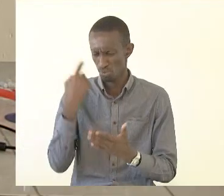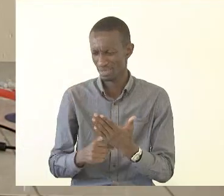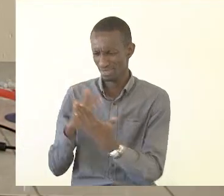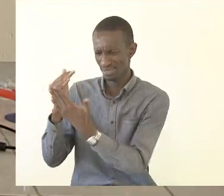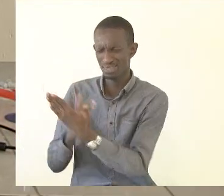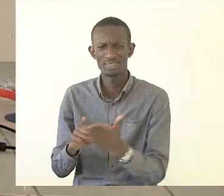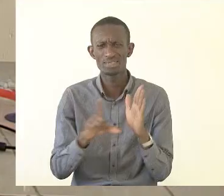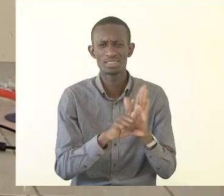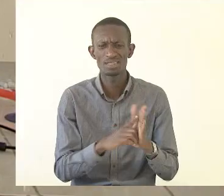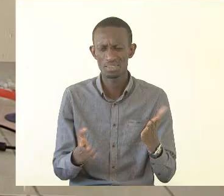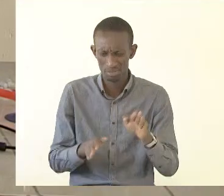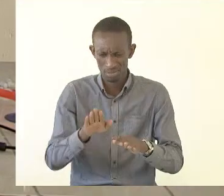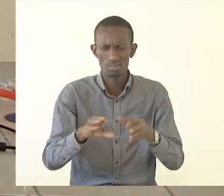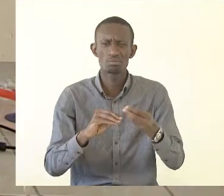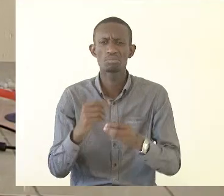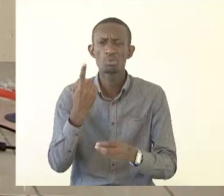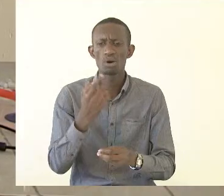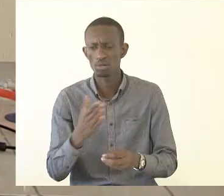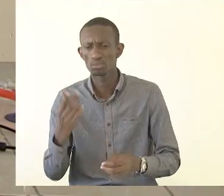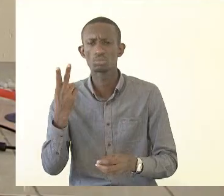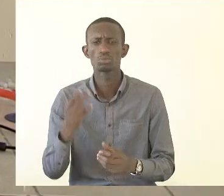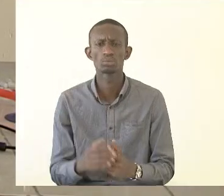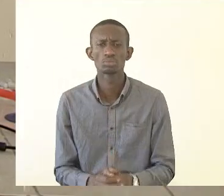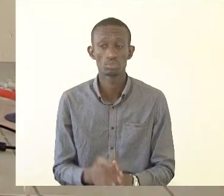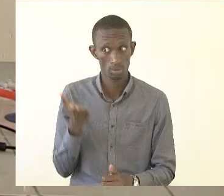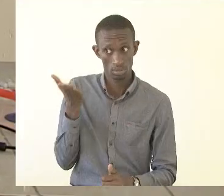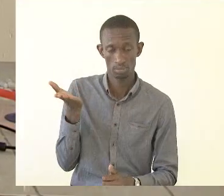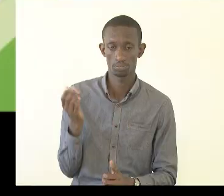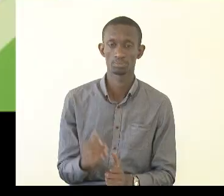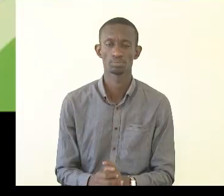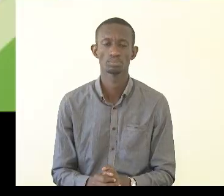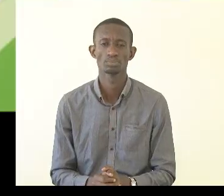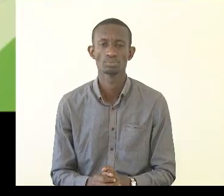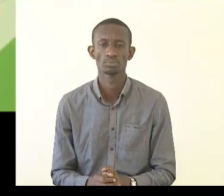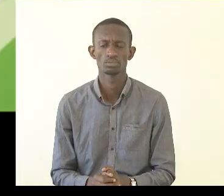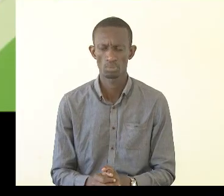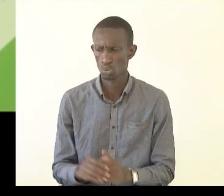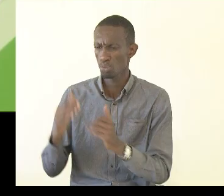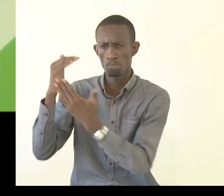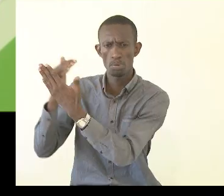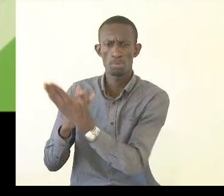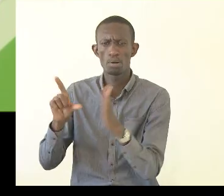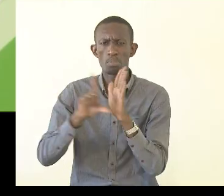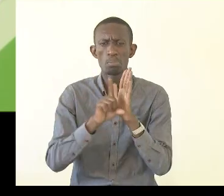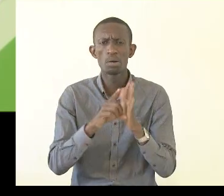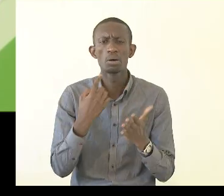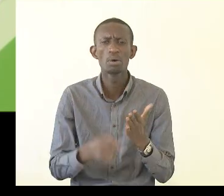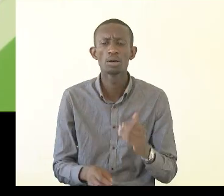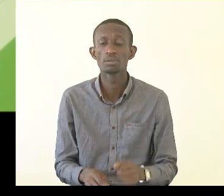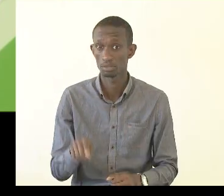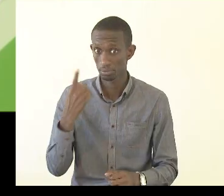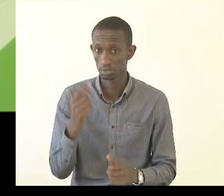number 1 and 2? So here, what is the condition?